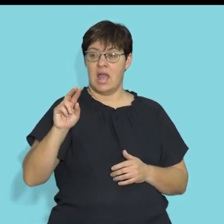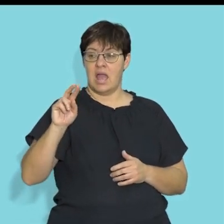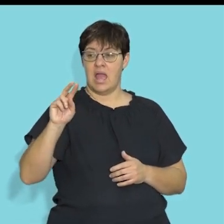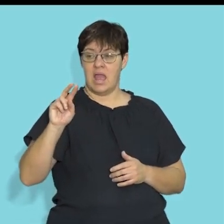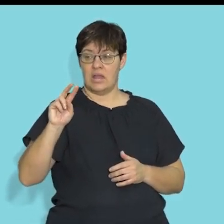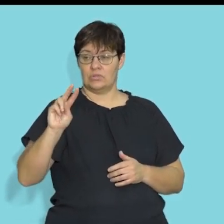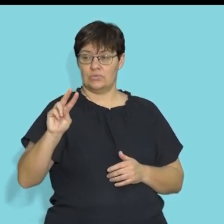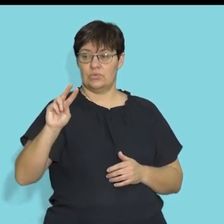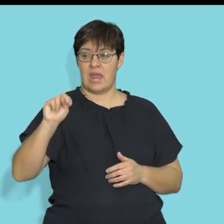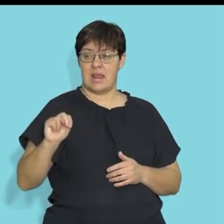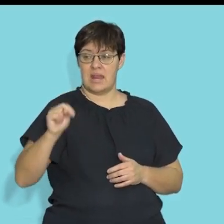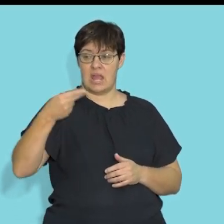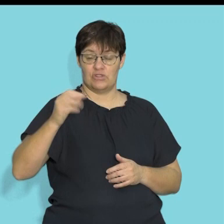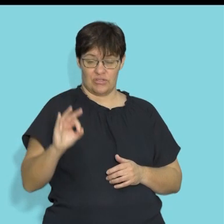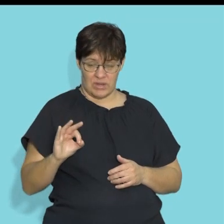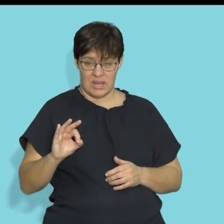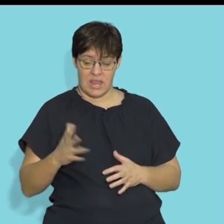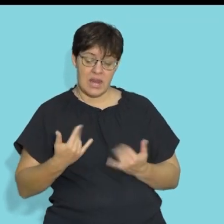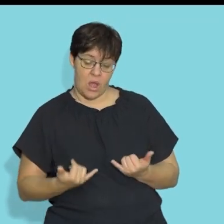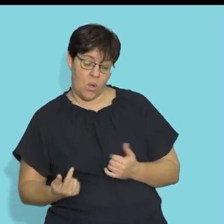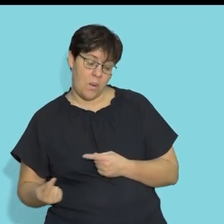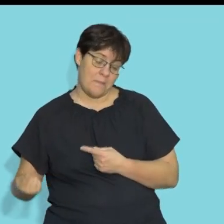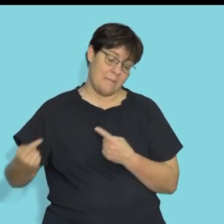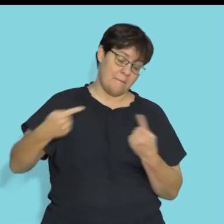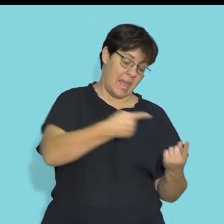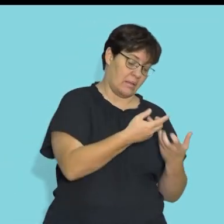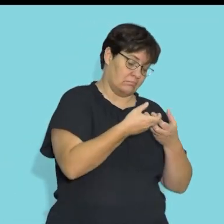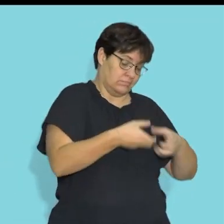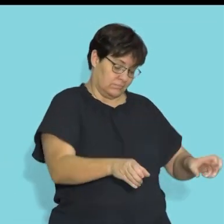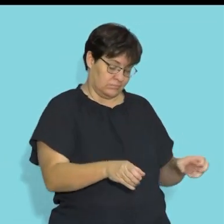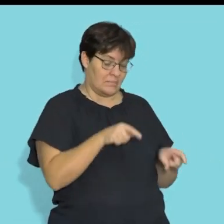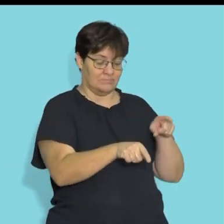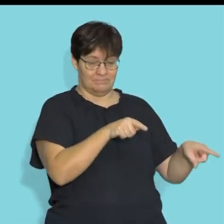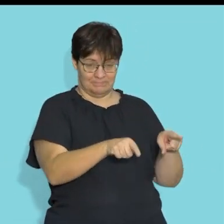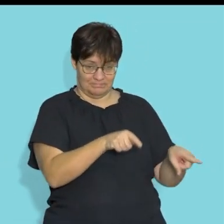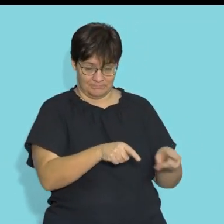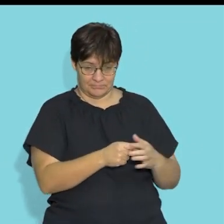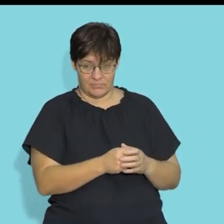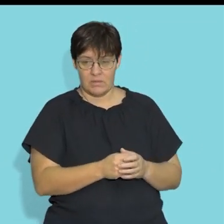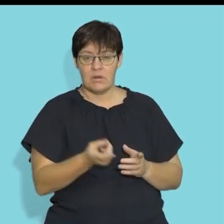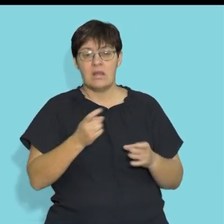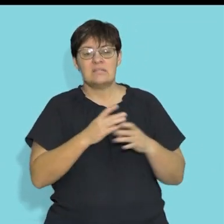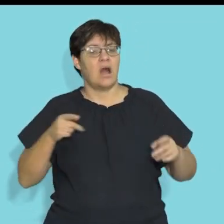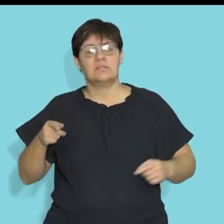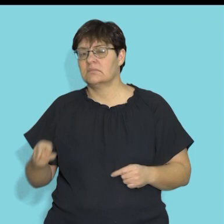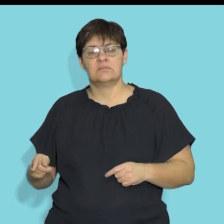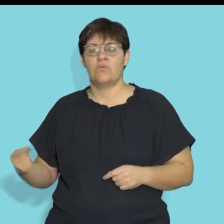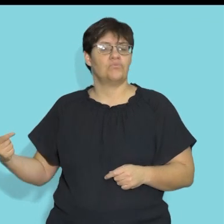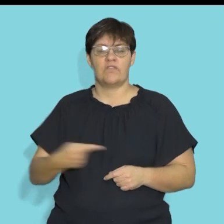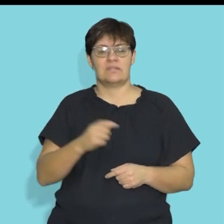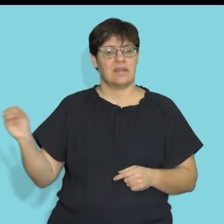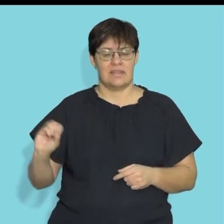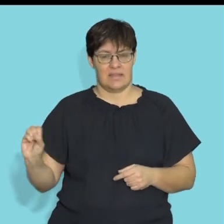back into nitrogen and hydrogen, remember at the beginning there is no reaction